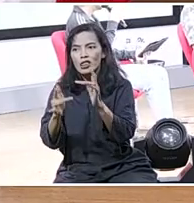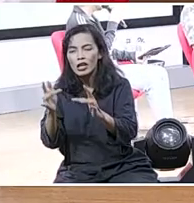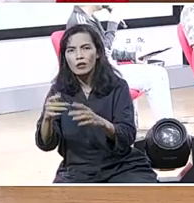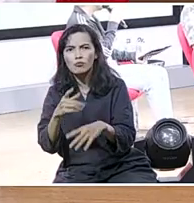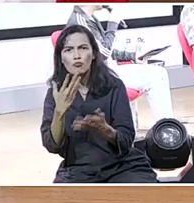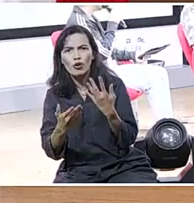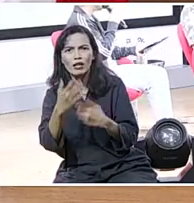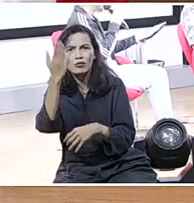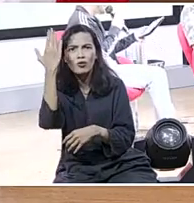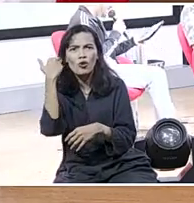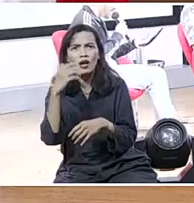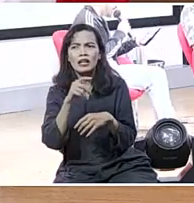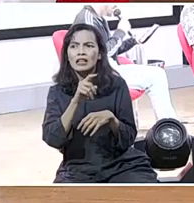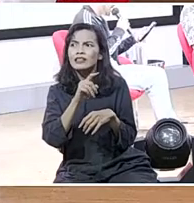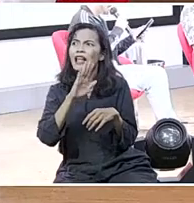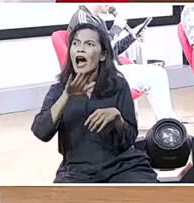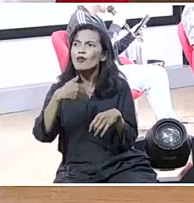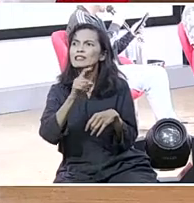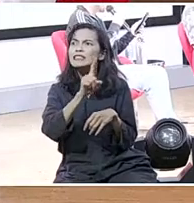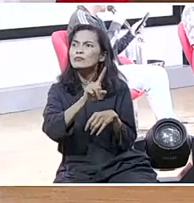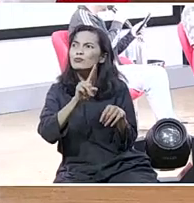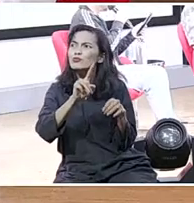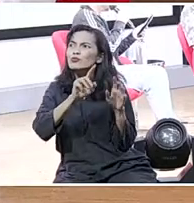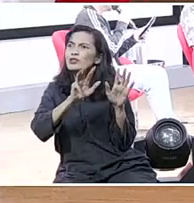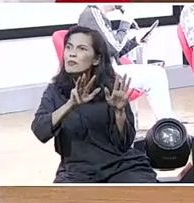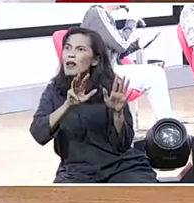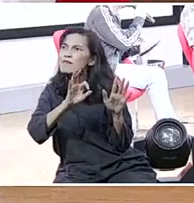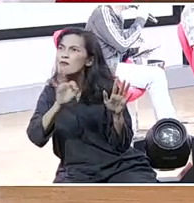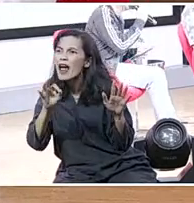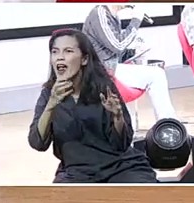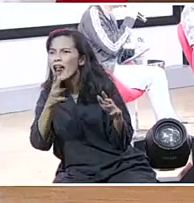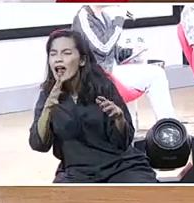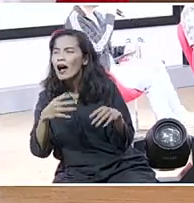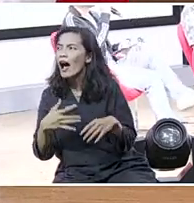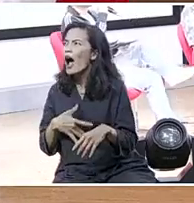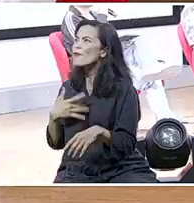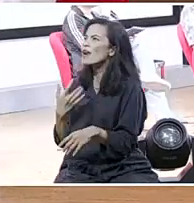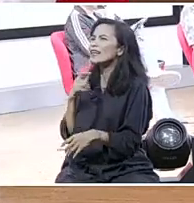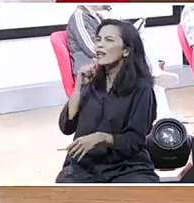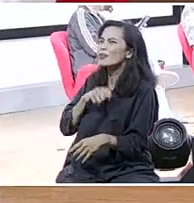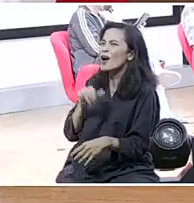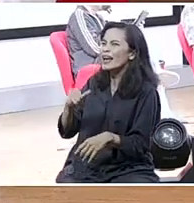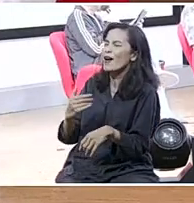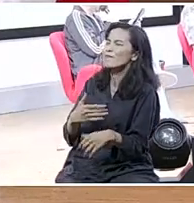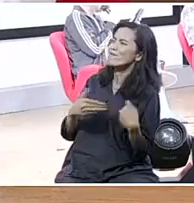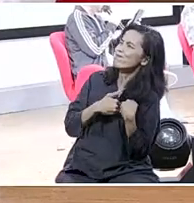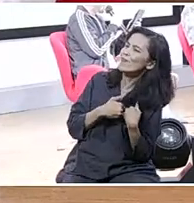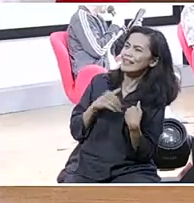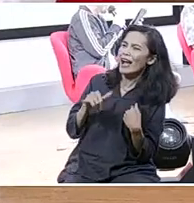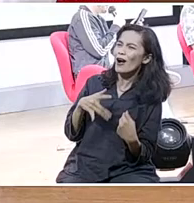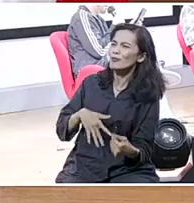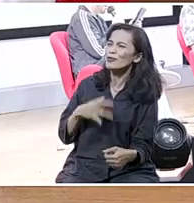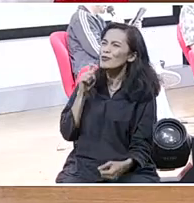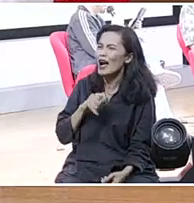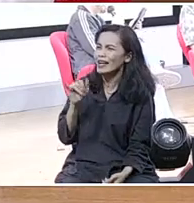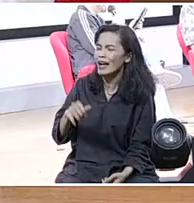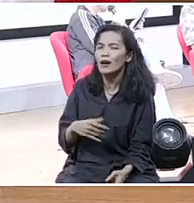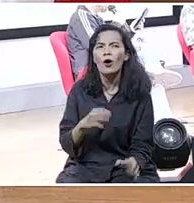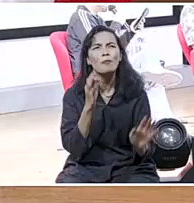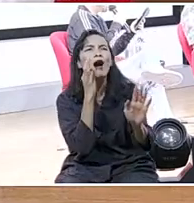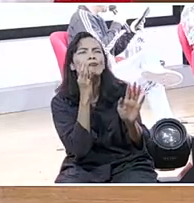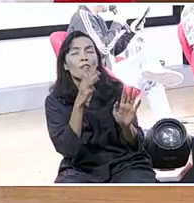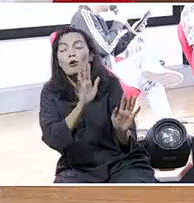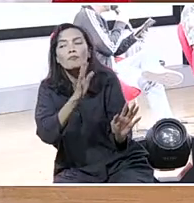where you played basketball. Today, in the digital... I feel attacked. No, I'm sorry. No offense, I'm sorry. My apologies.